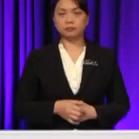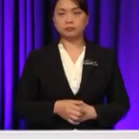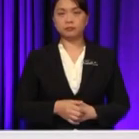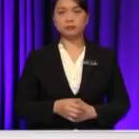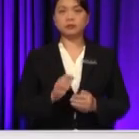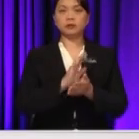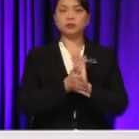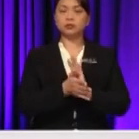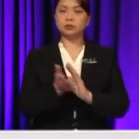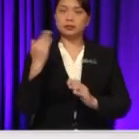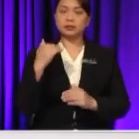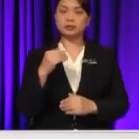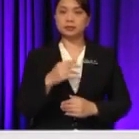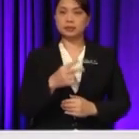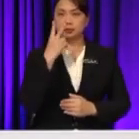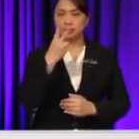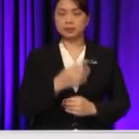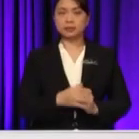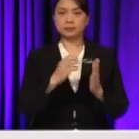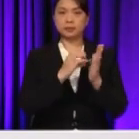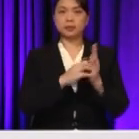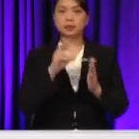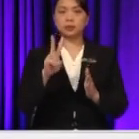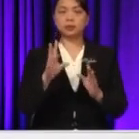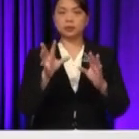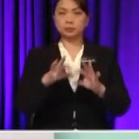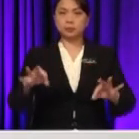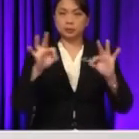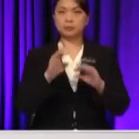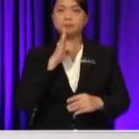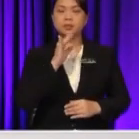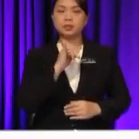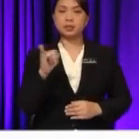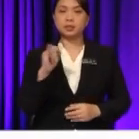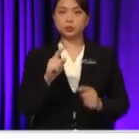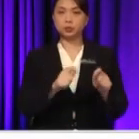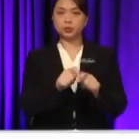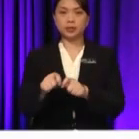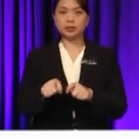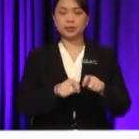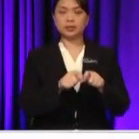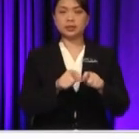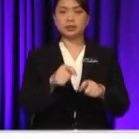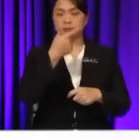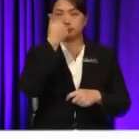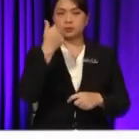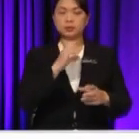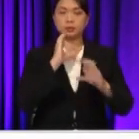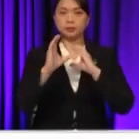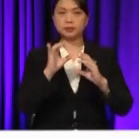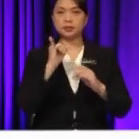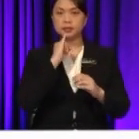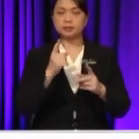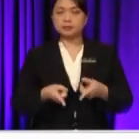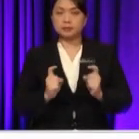so let's say in paragraph 2, the most important thing about being together is that the conversation is spontaneous. If you send someone a text,